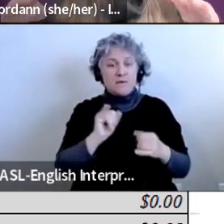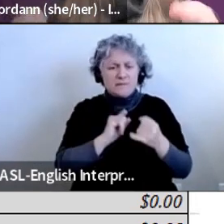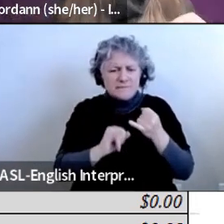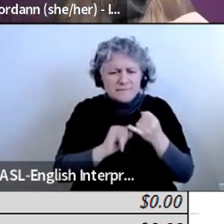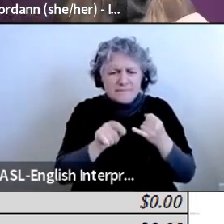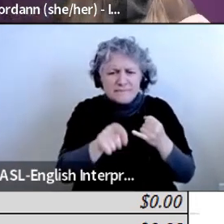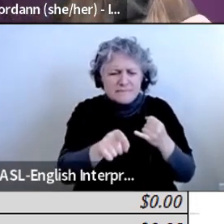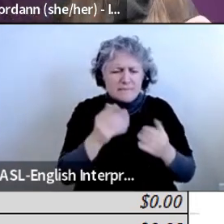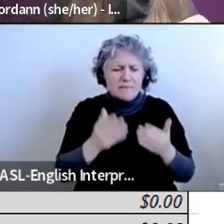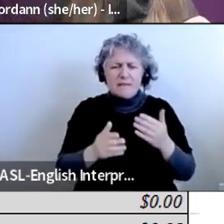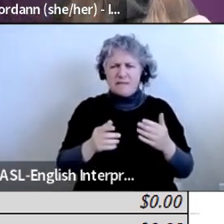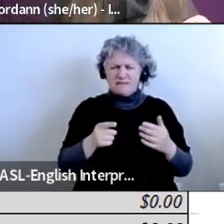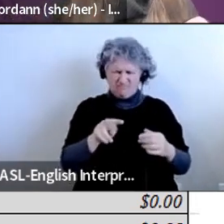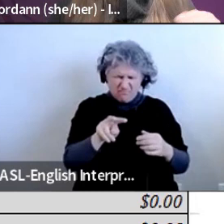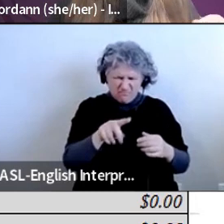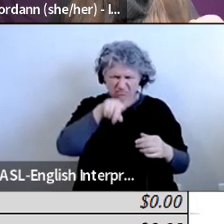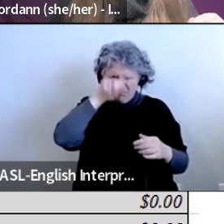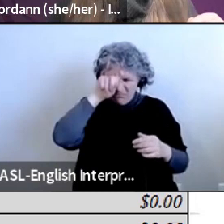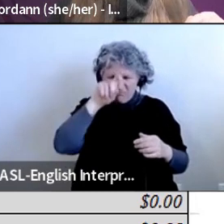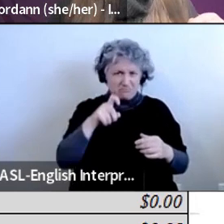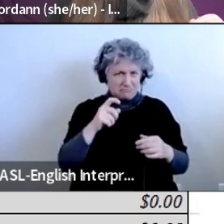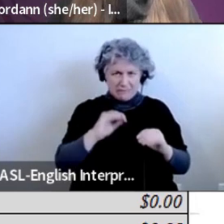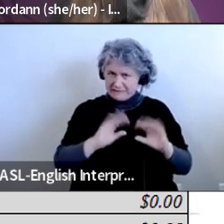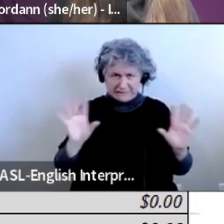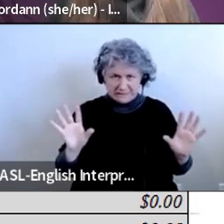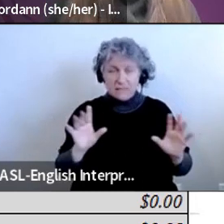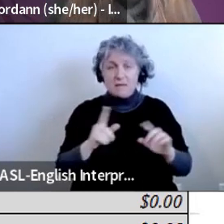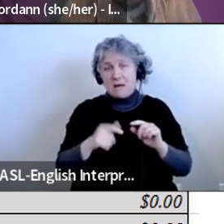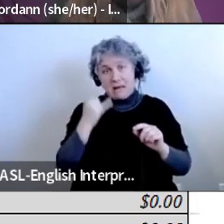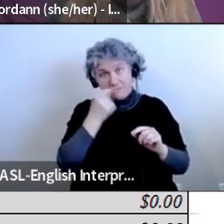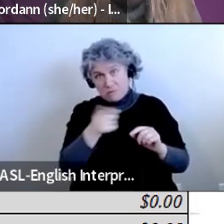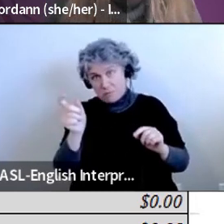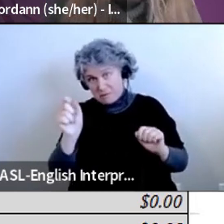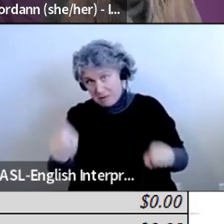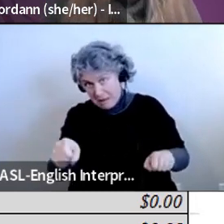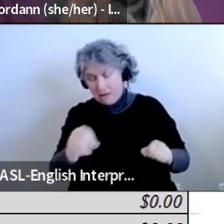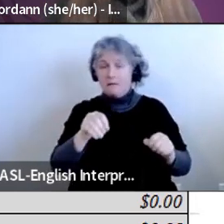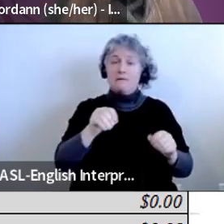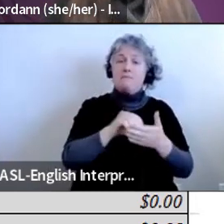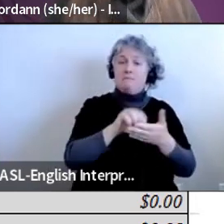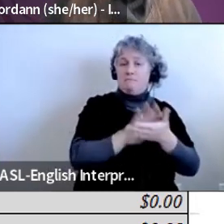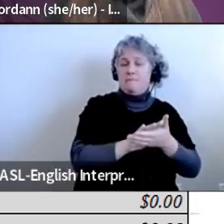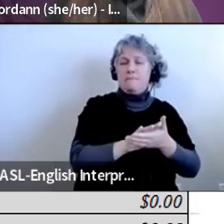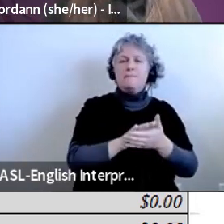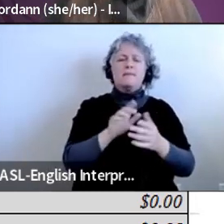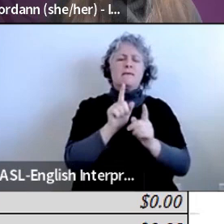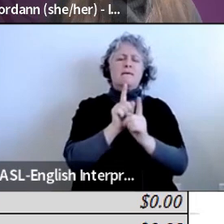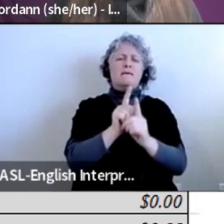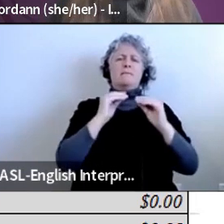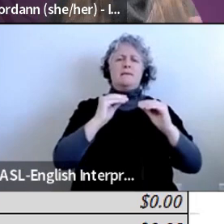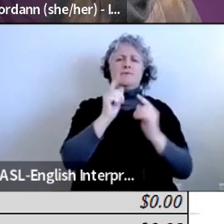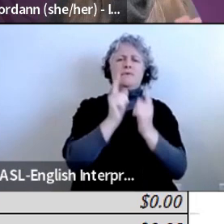not make a whole lot of sense for you at this stage, but you're welcome to complete it if you can. It's called mentor support activity and